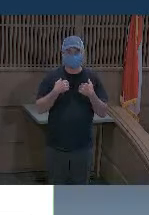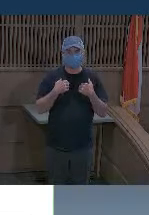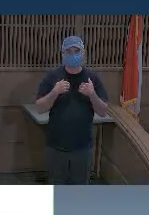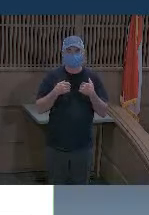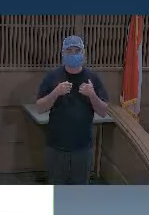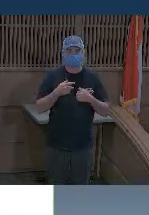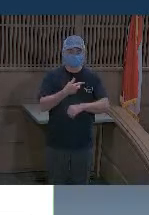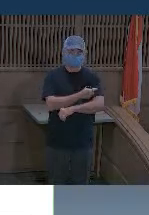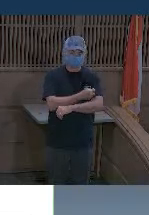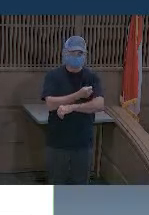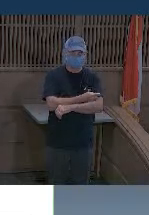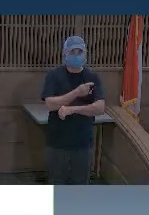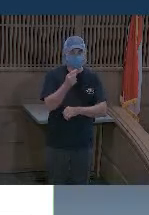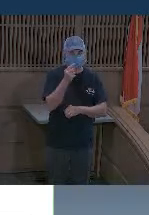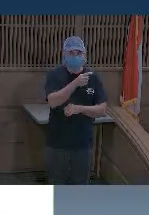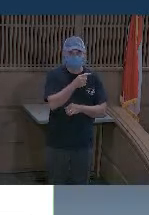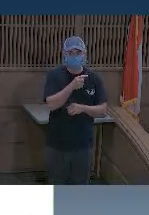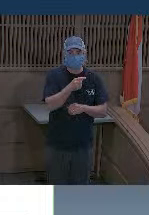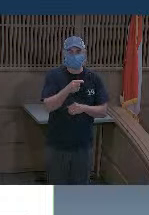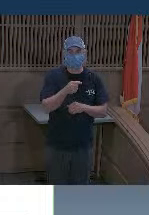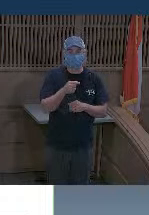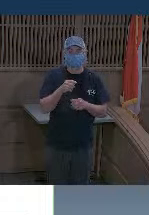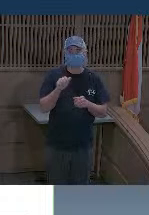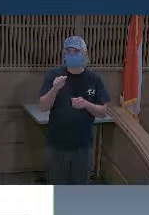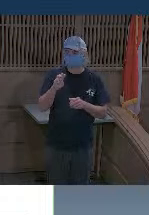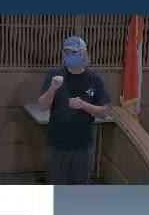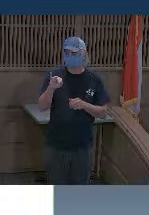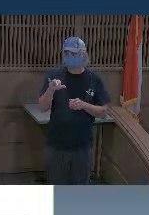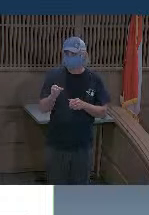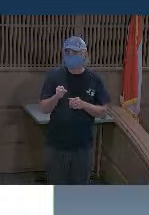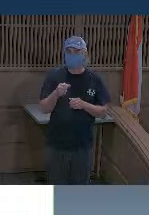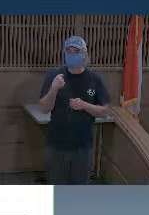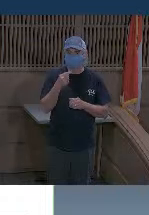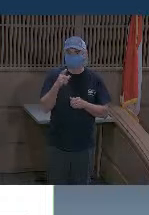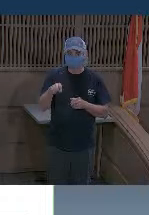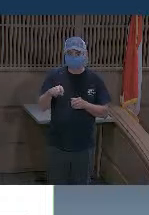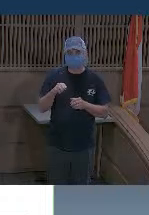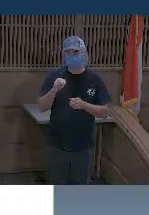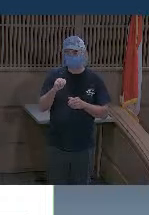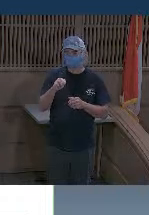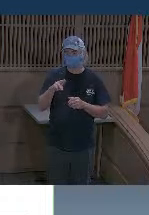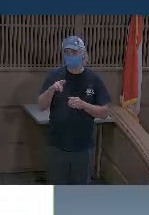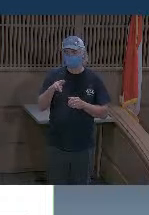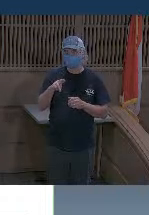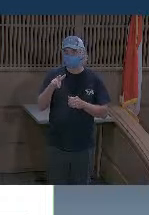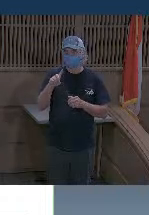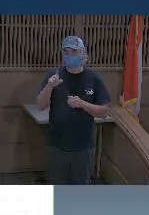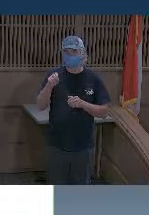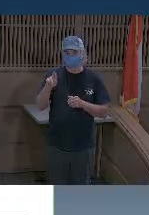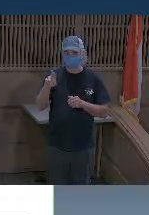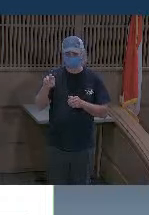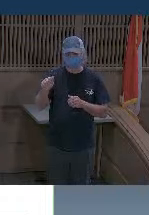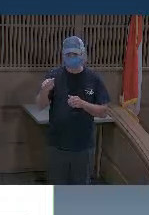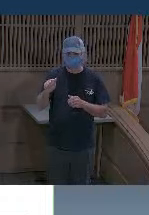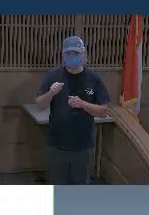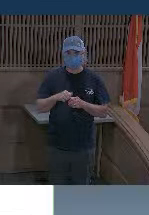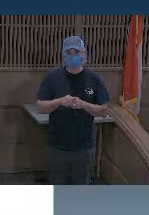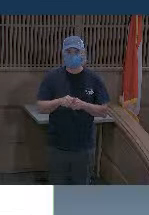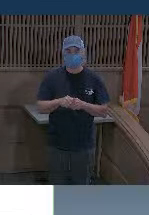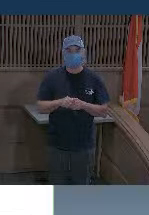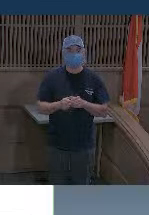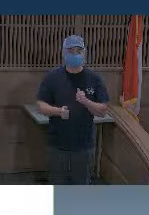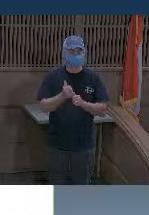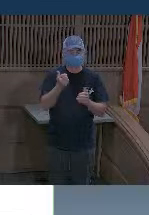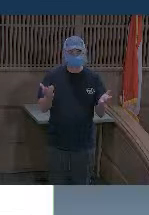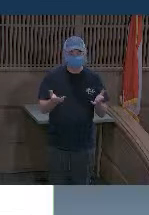Americus for people who need a Moderna booster. The vast majority of the initial doses that were given in Albany in this area were administered by